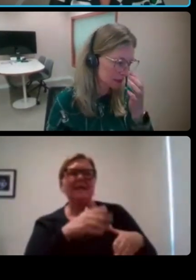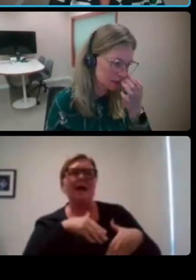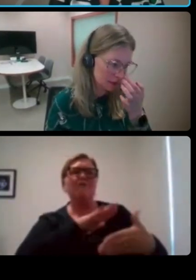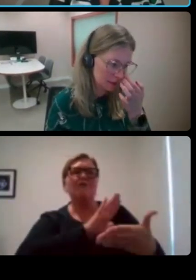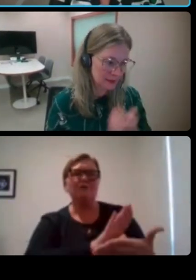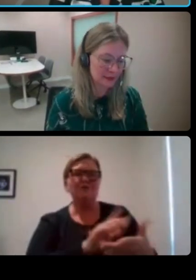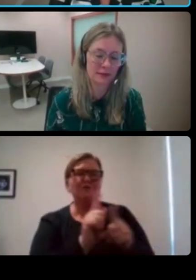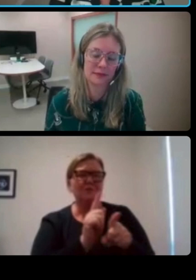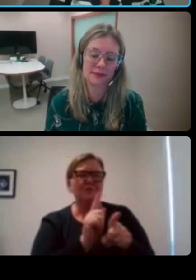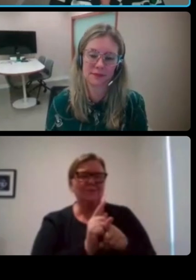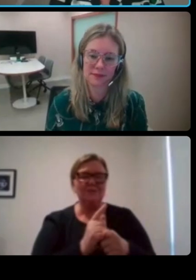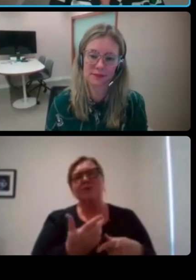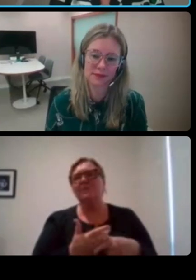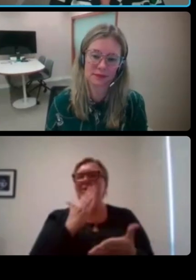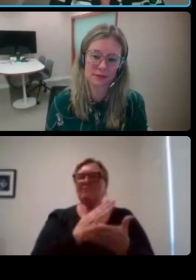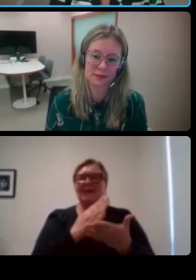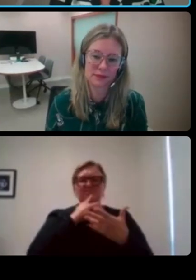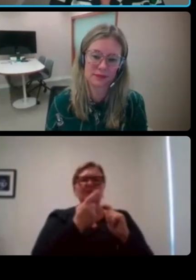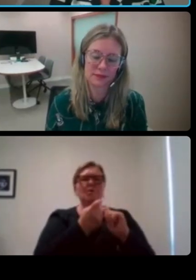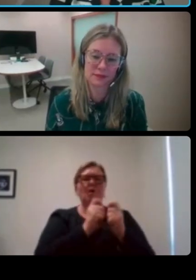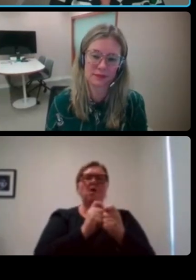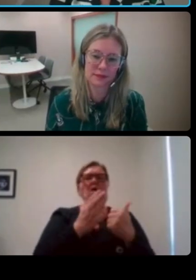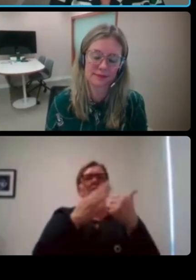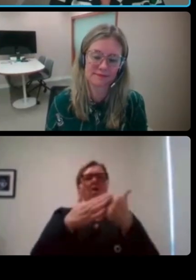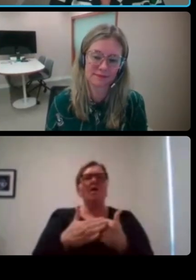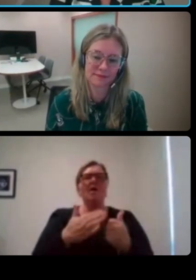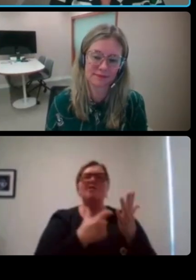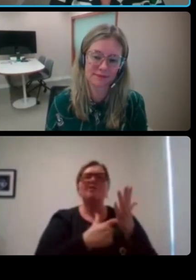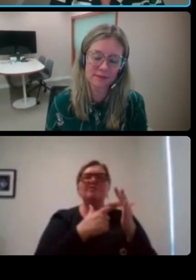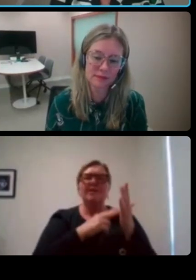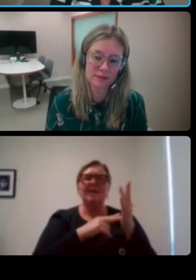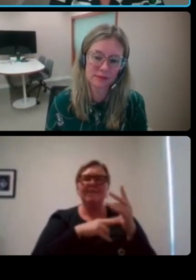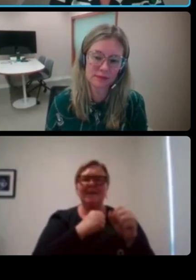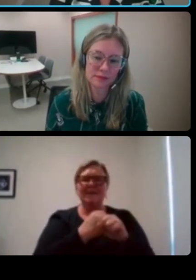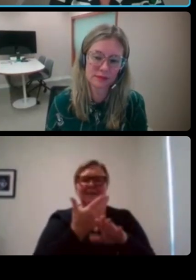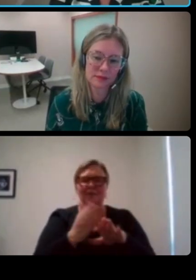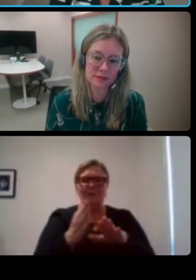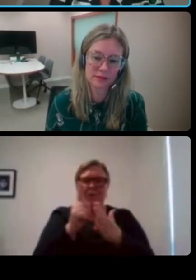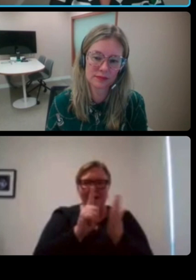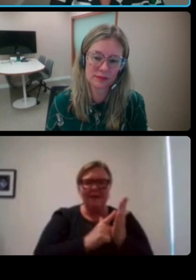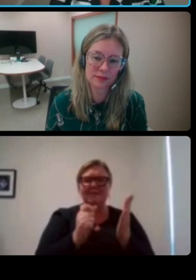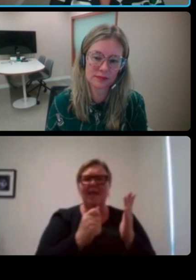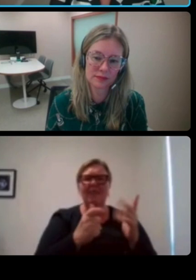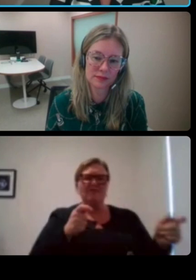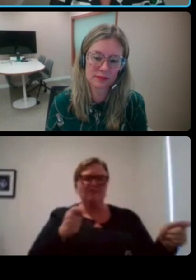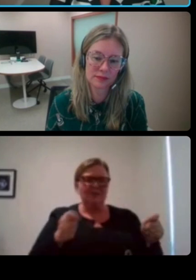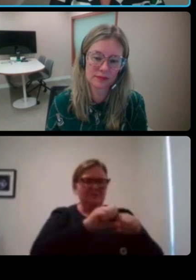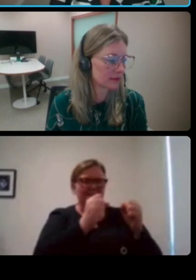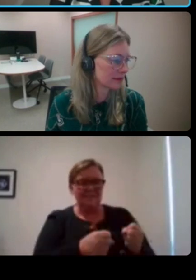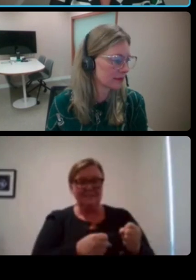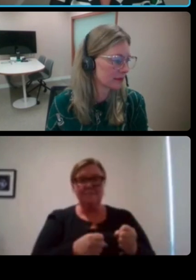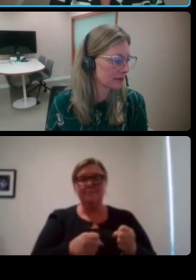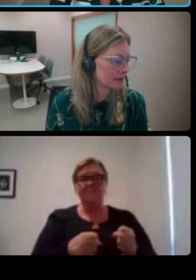So we really are, I guess, renovating our new act and the whole regulatory system so that it can work both for